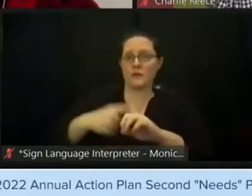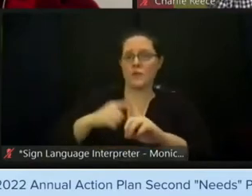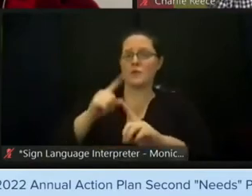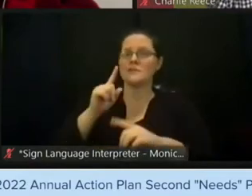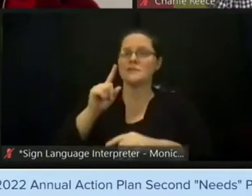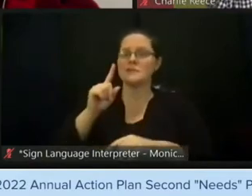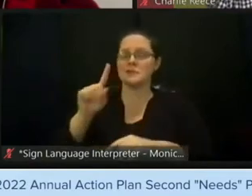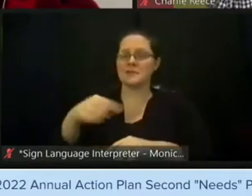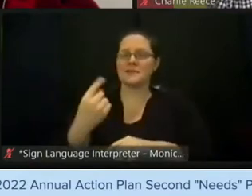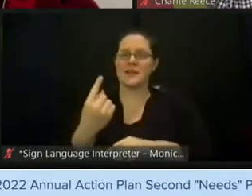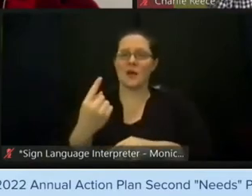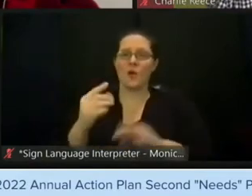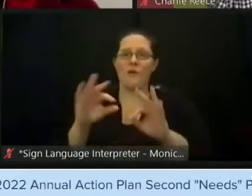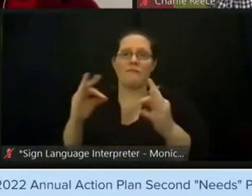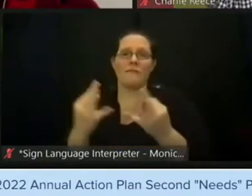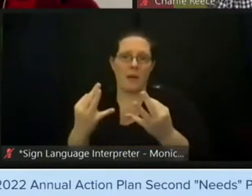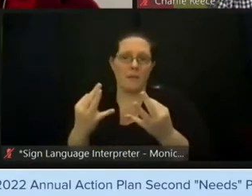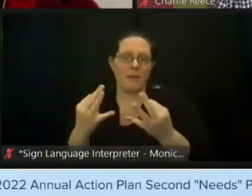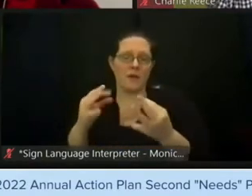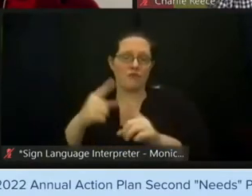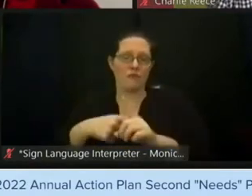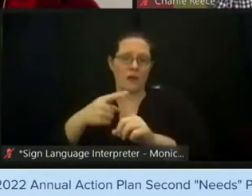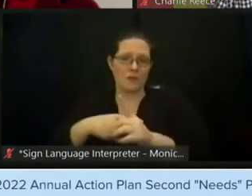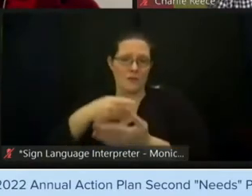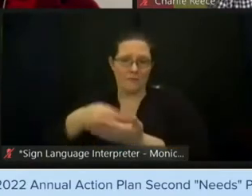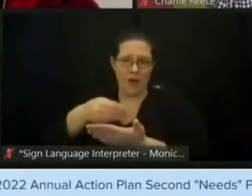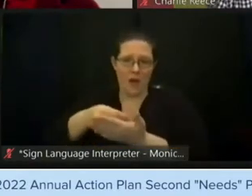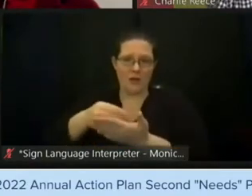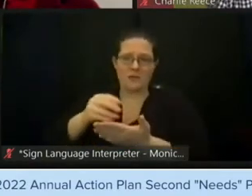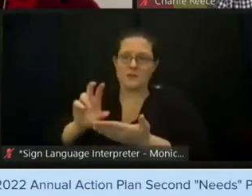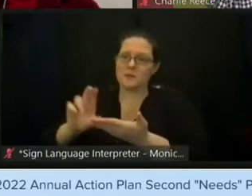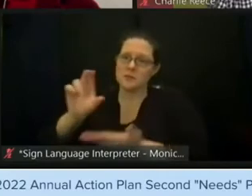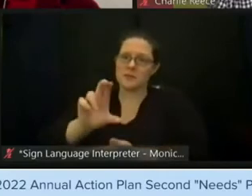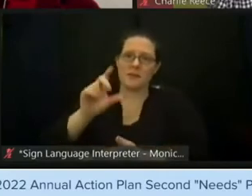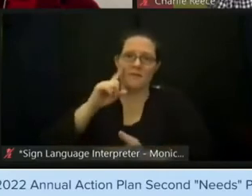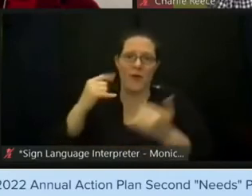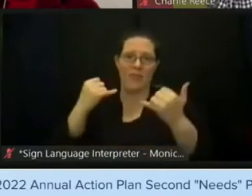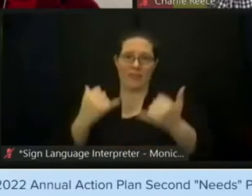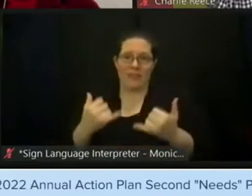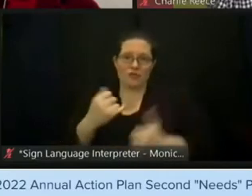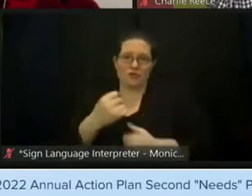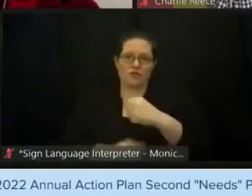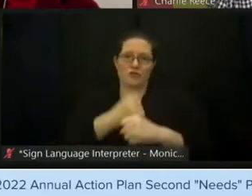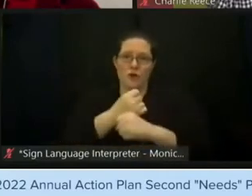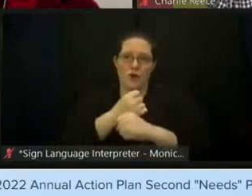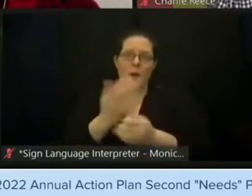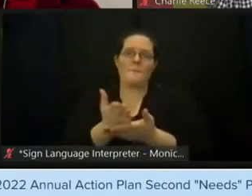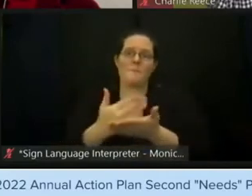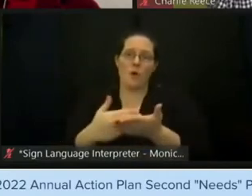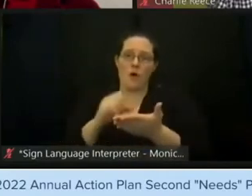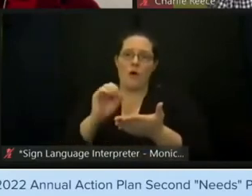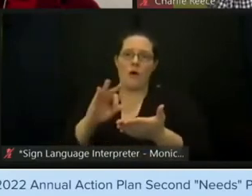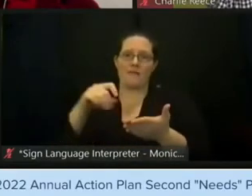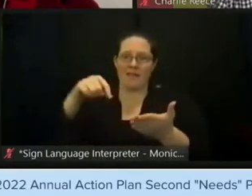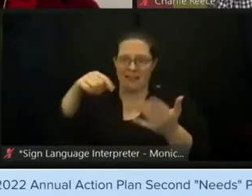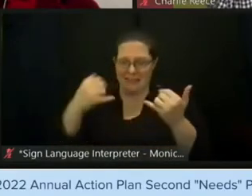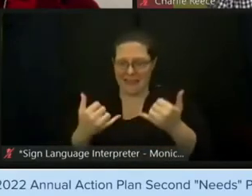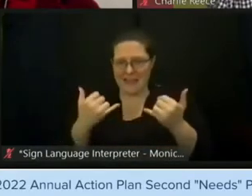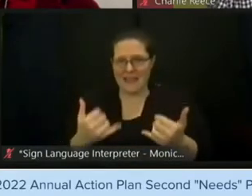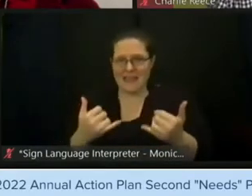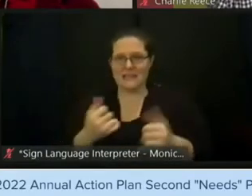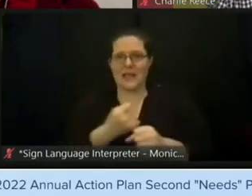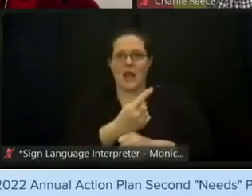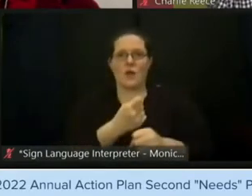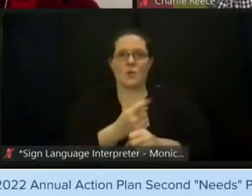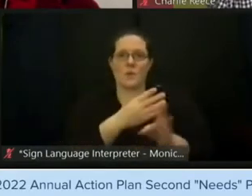rental rehabilitation funds implemented this year as part of this annual plan. Because